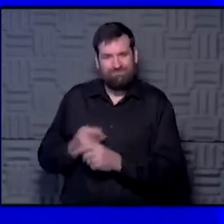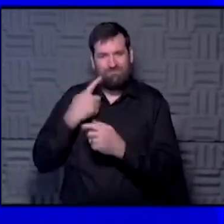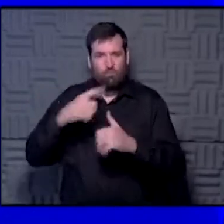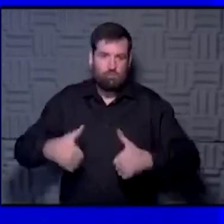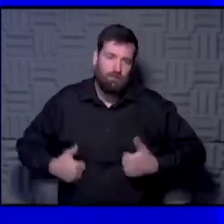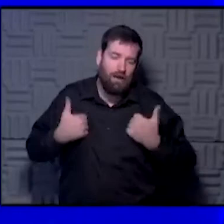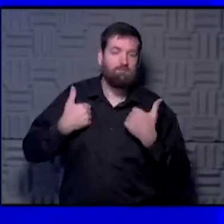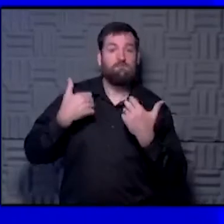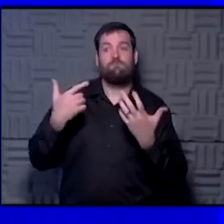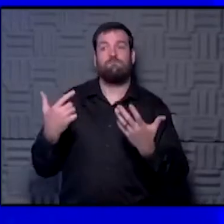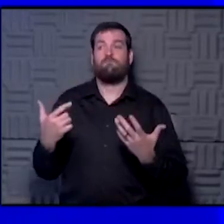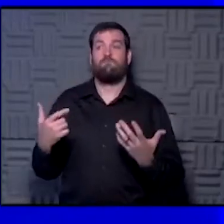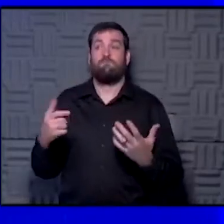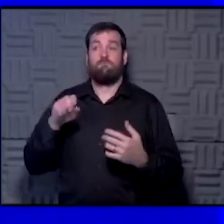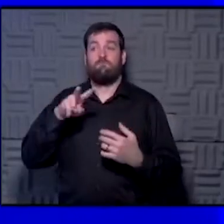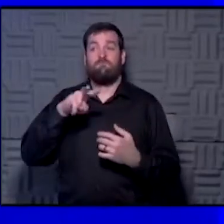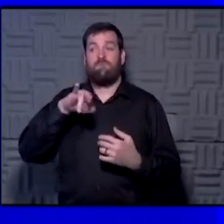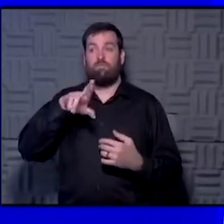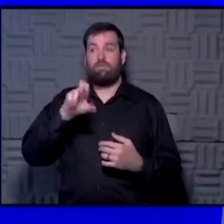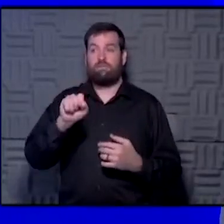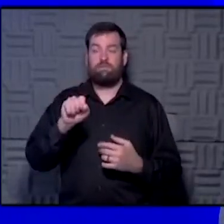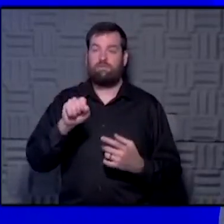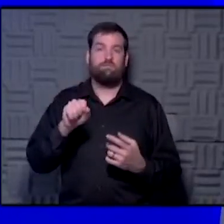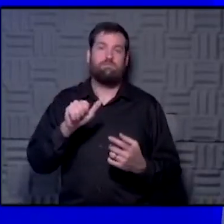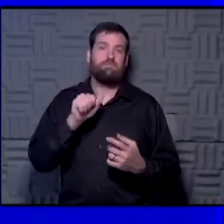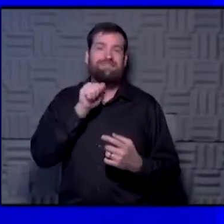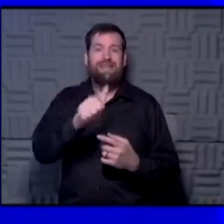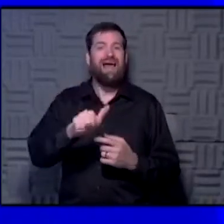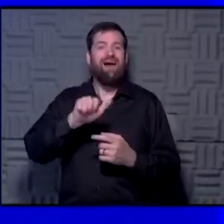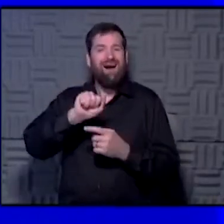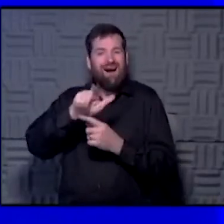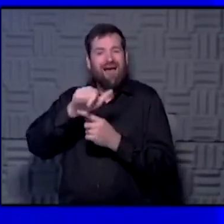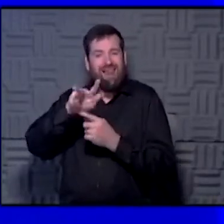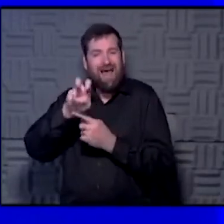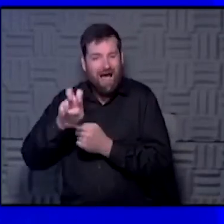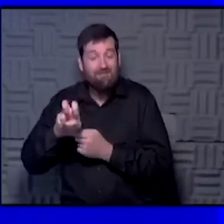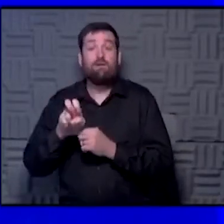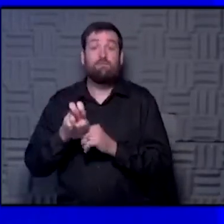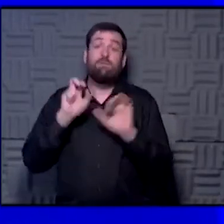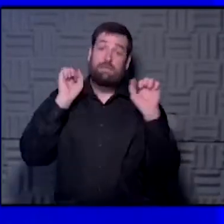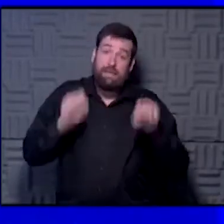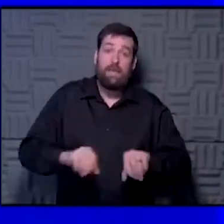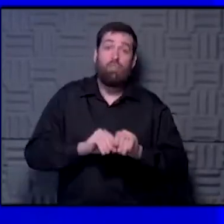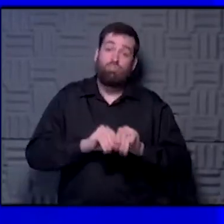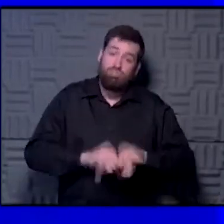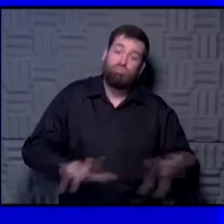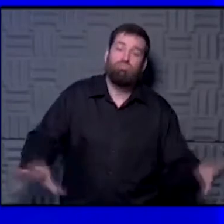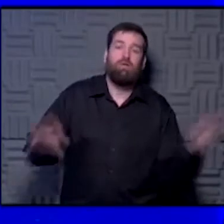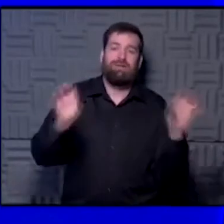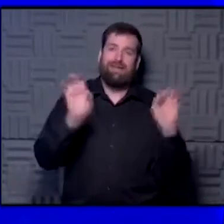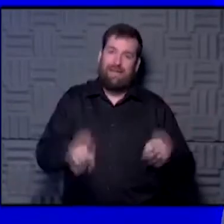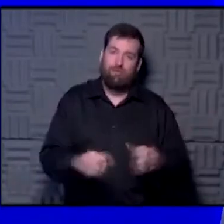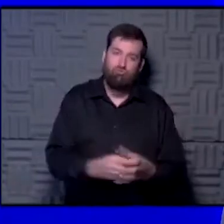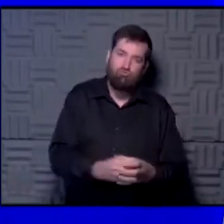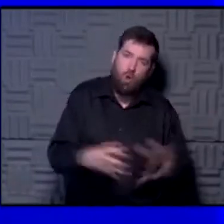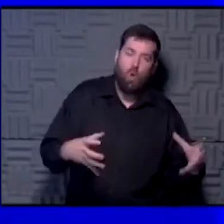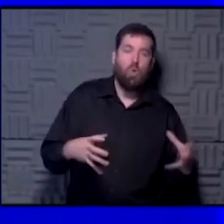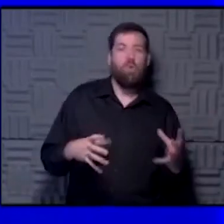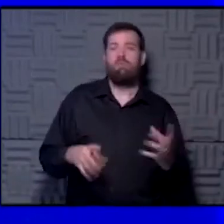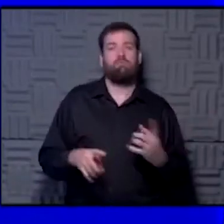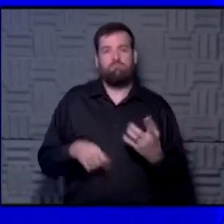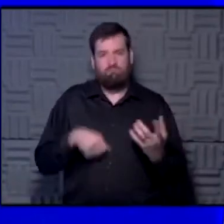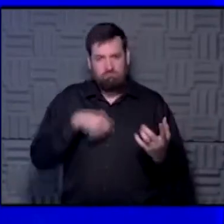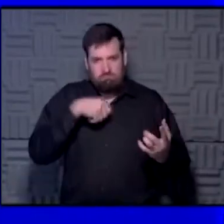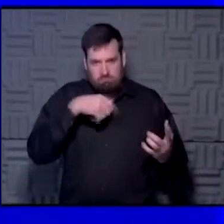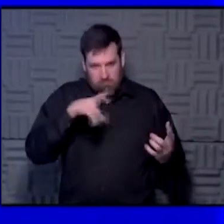survive. Viruses really are not alive in the sense they are infectious and can be culturable, but they are not alive. They need